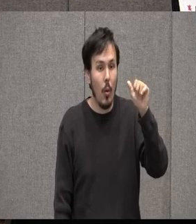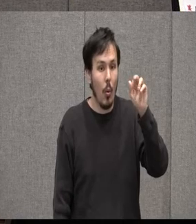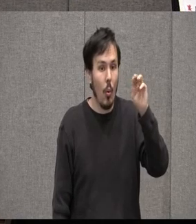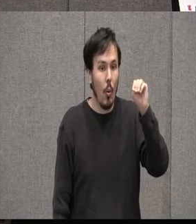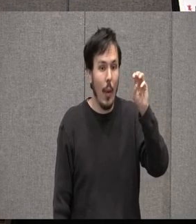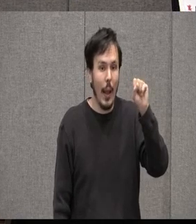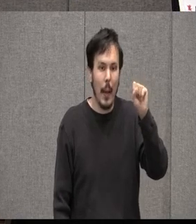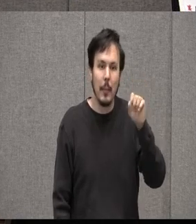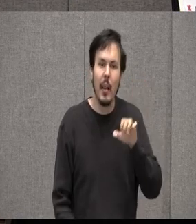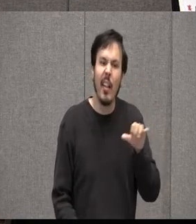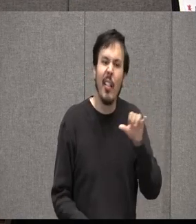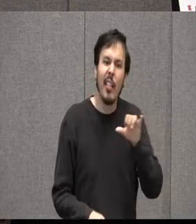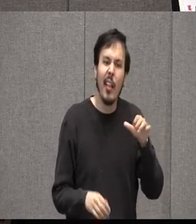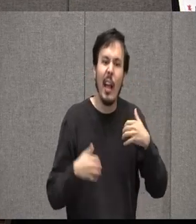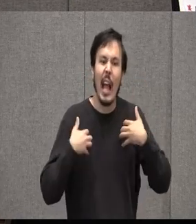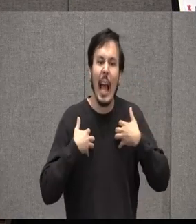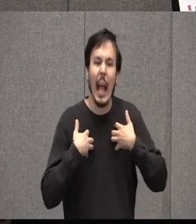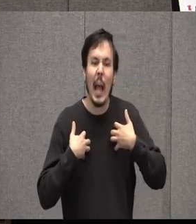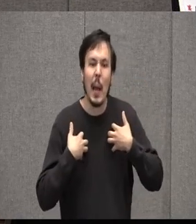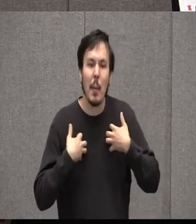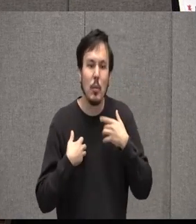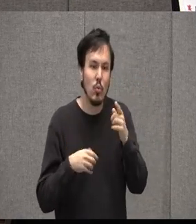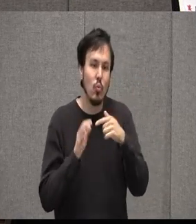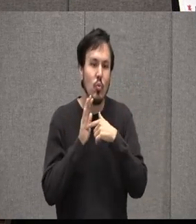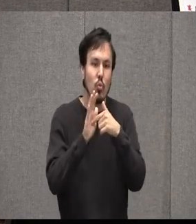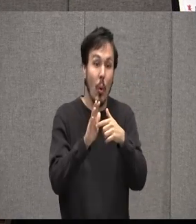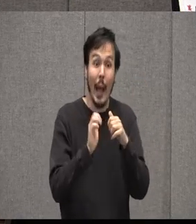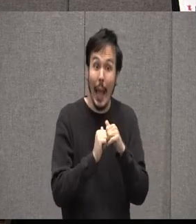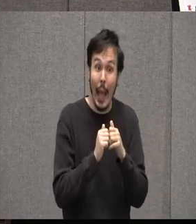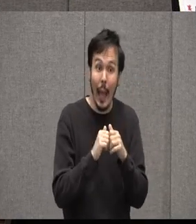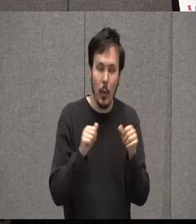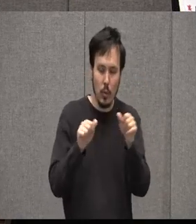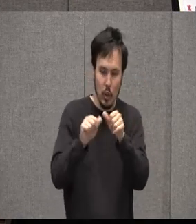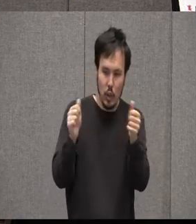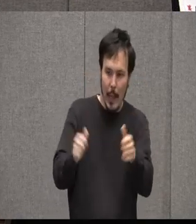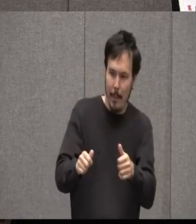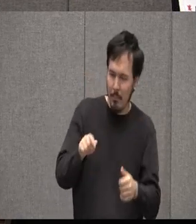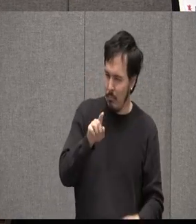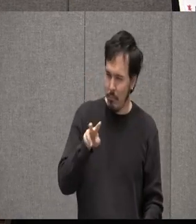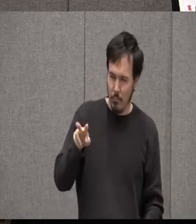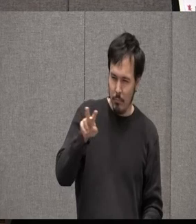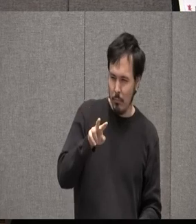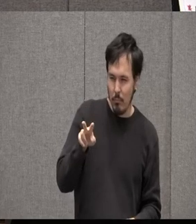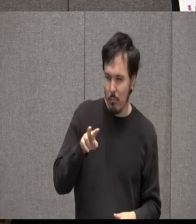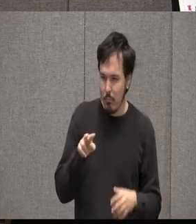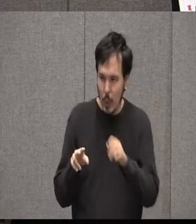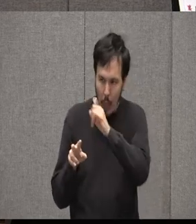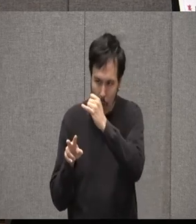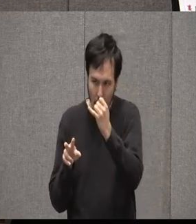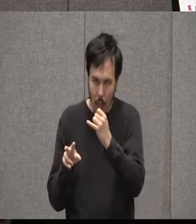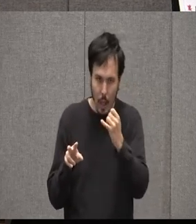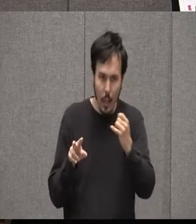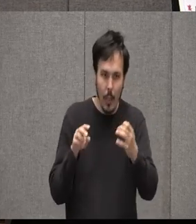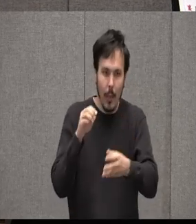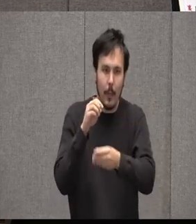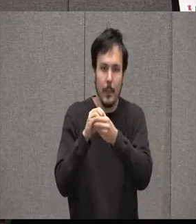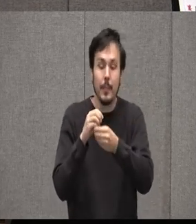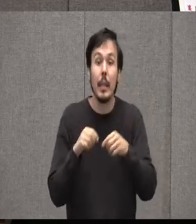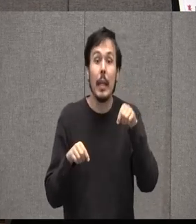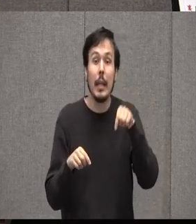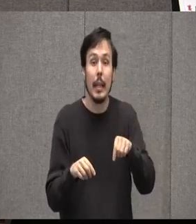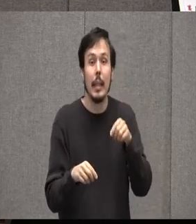certain animals or characteristics based on certain shapes. Well, this particular type of puzzle is called a Ken-Ken